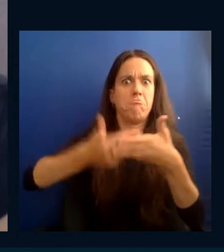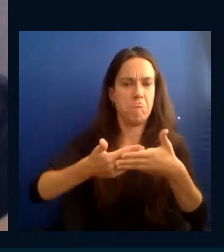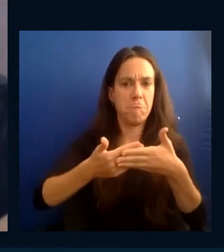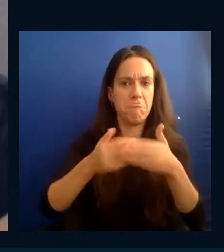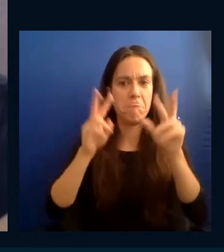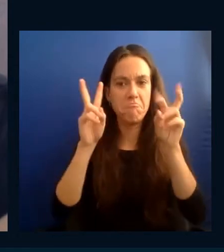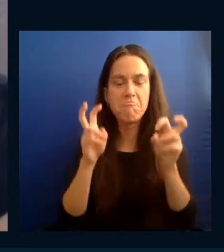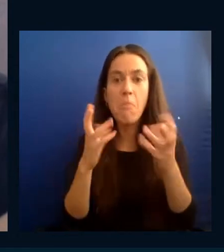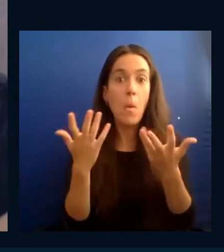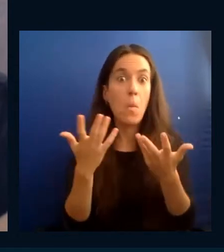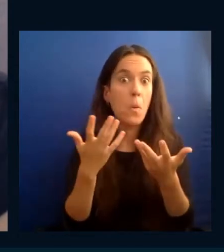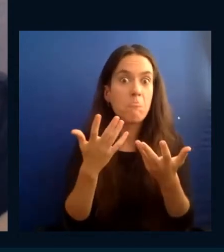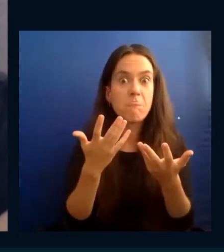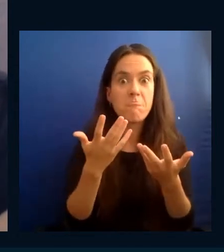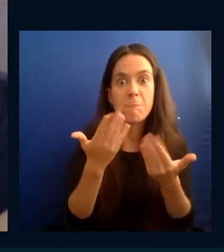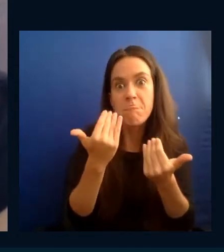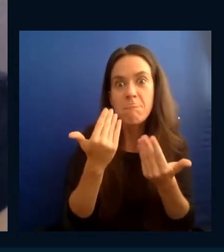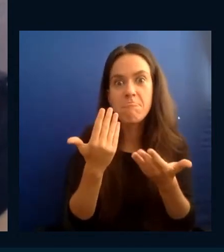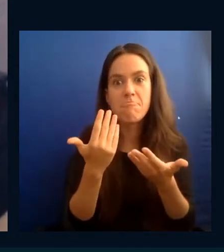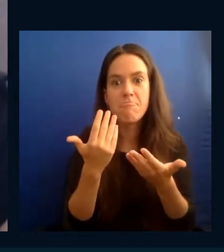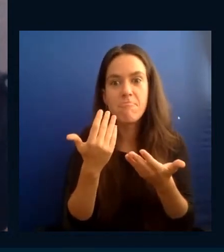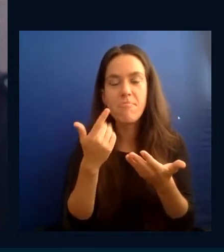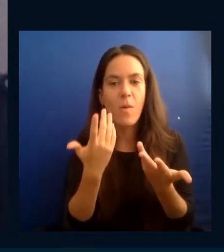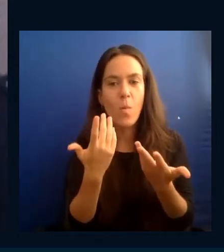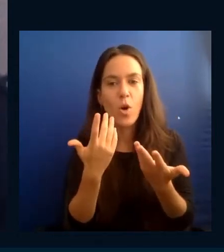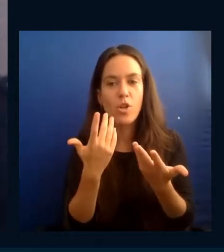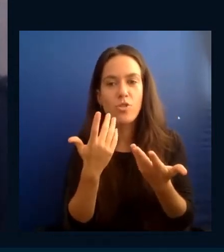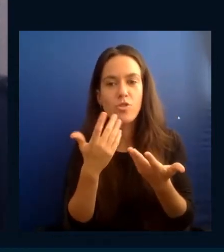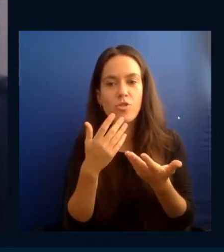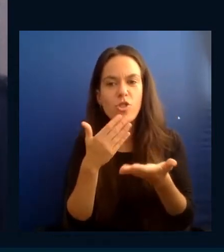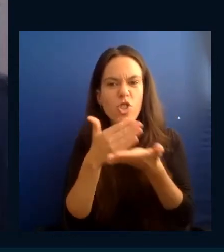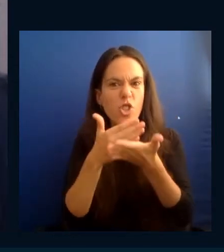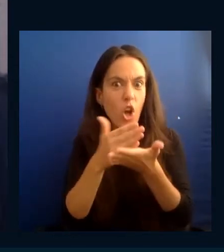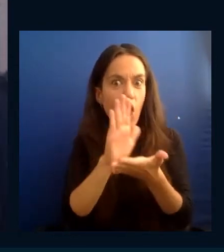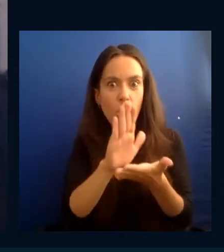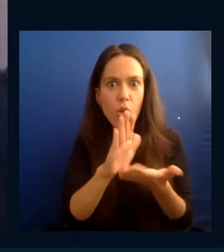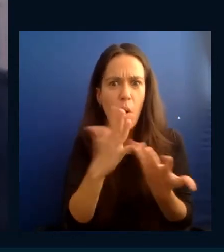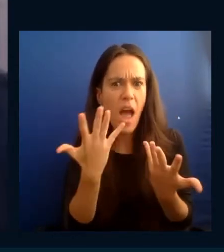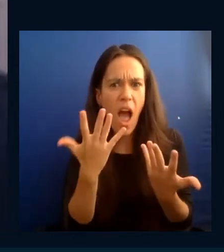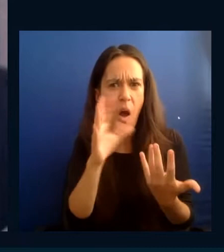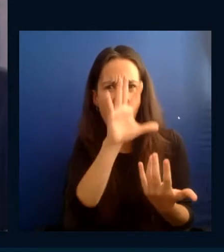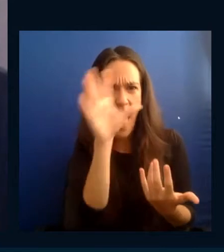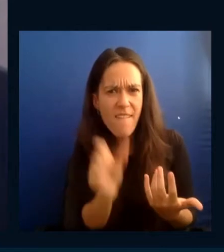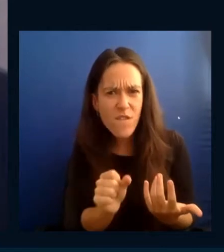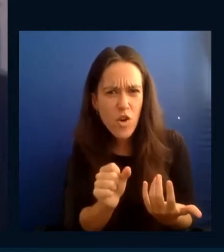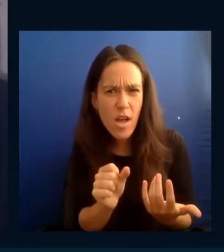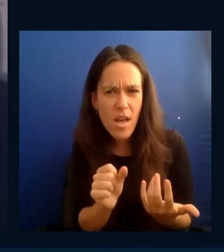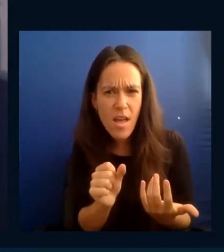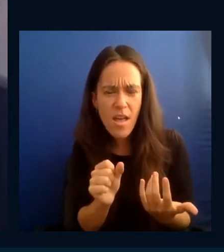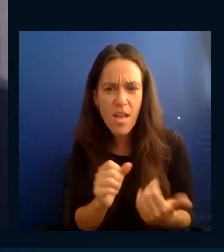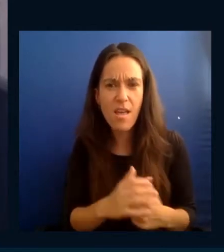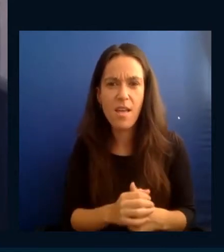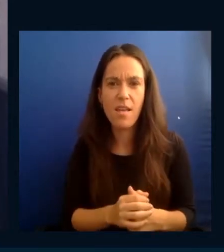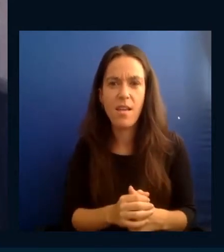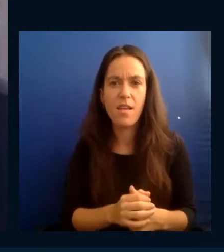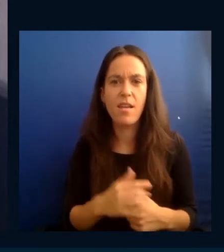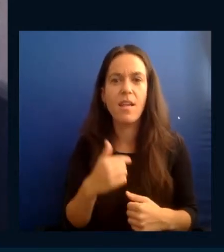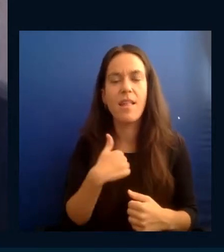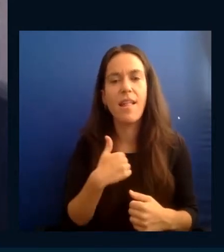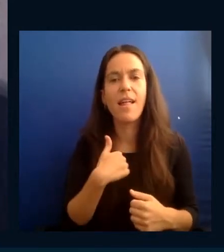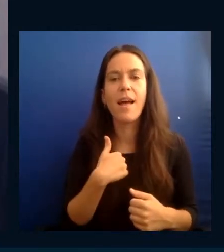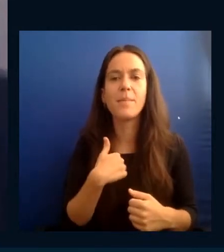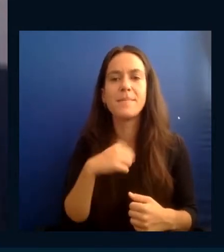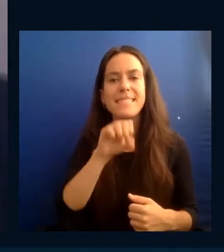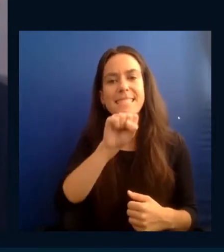Anything you can share with us about your journey there? How did you become a cloud advocate? So my official title is actually senior software